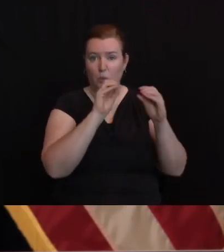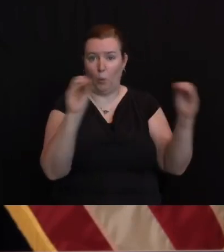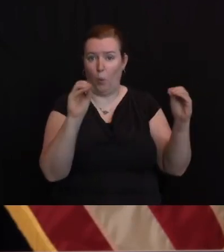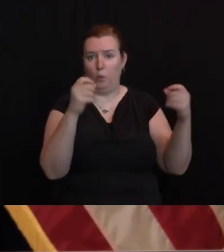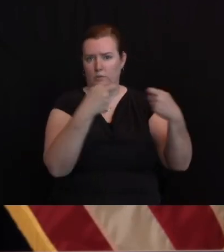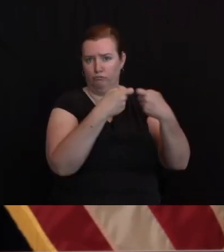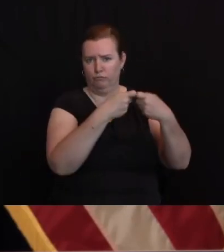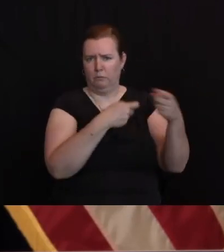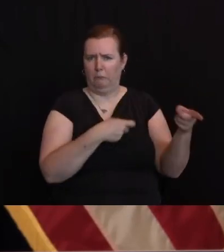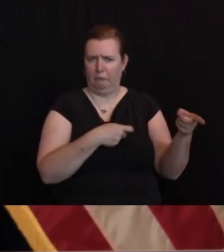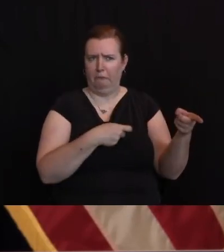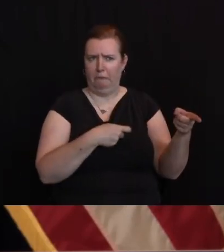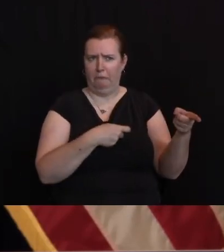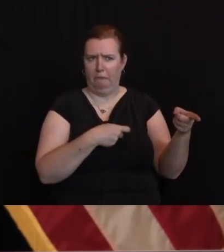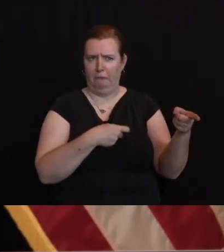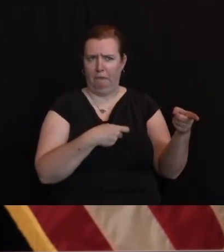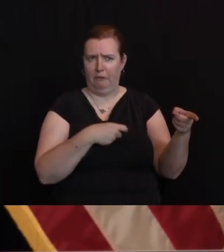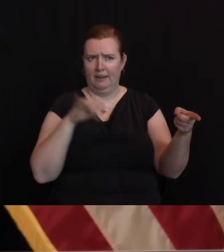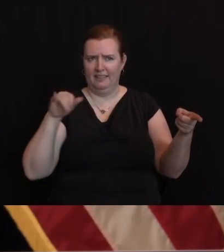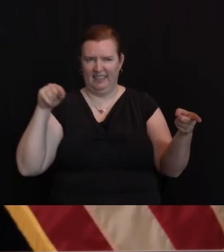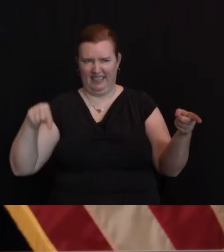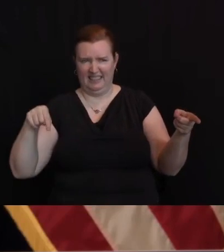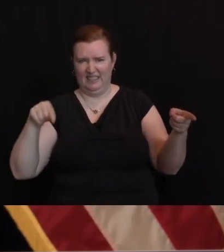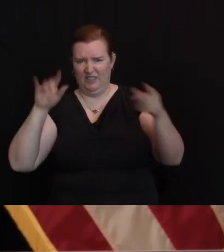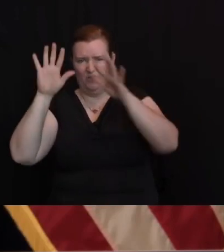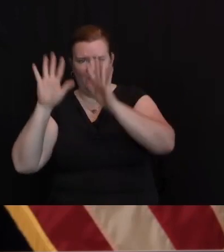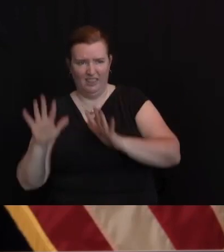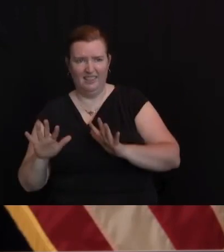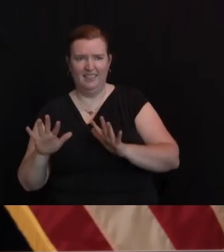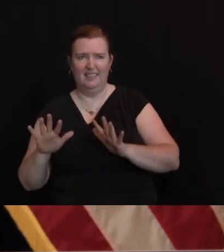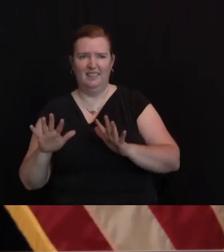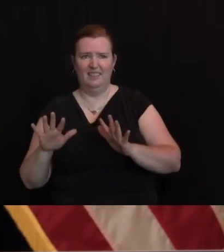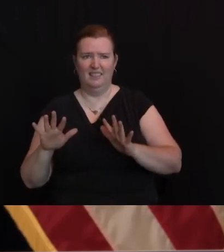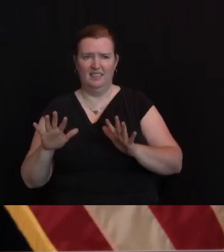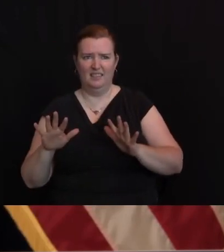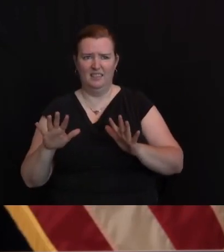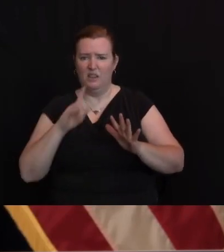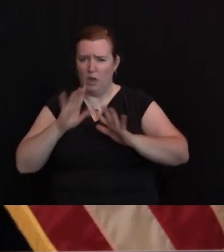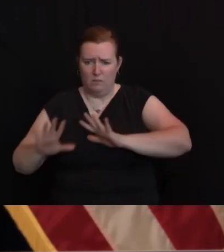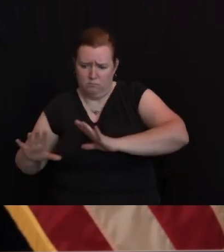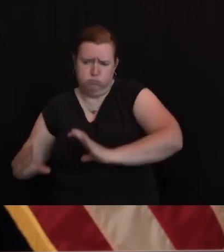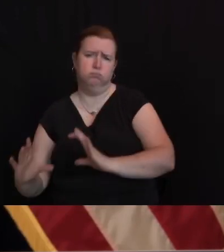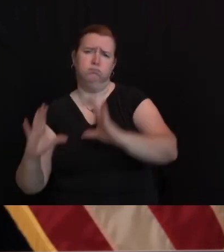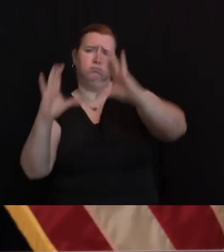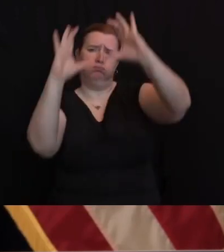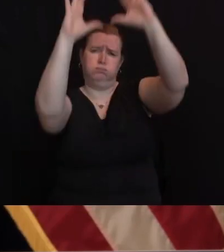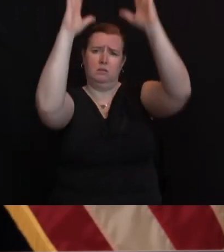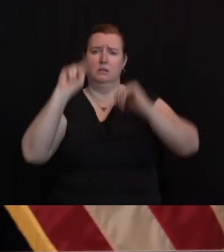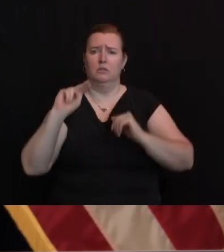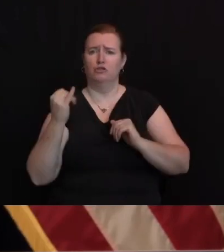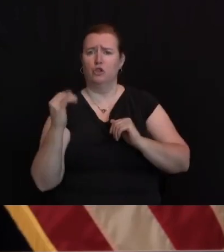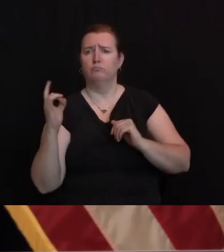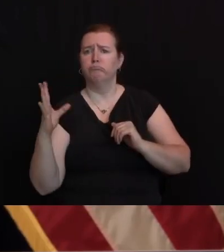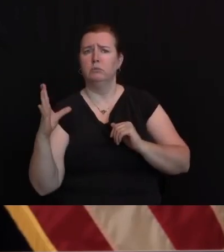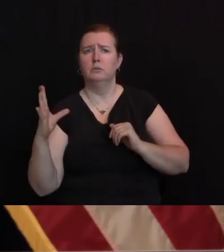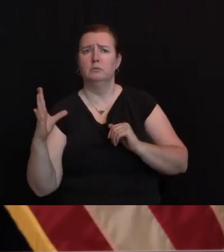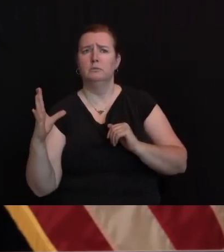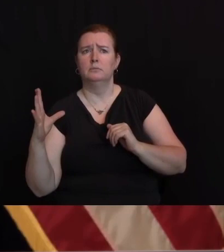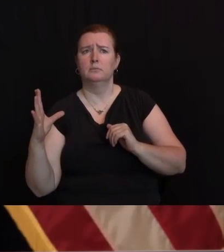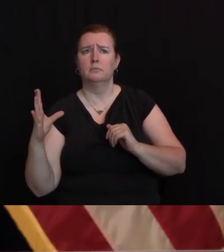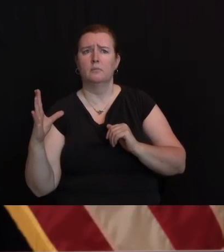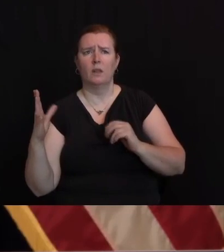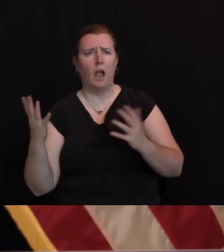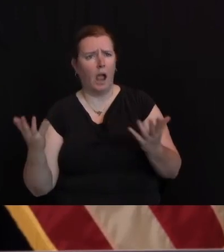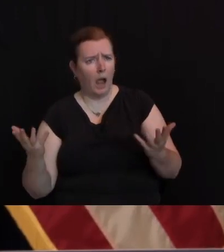Here's a storm that just came through the entire state of New Jersey, thank goodness at a